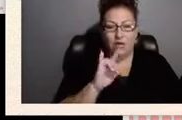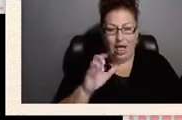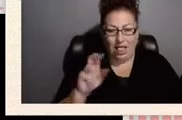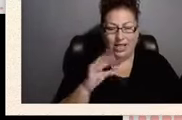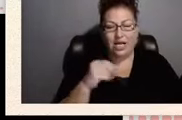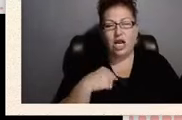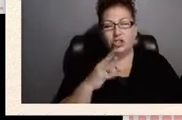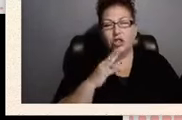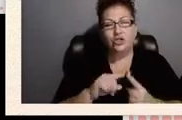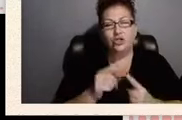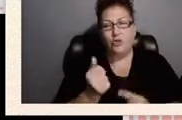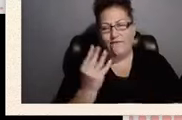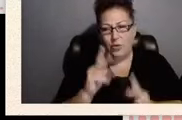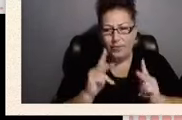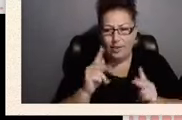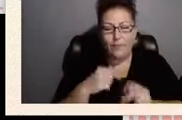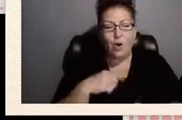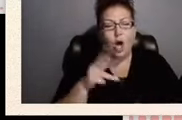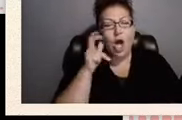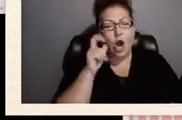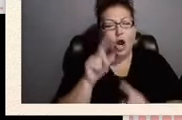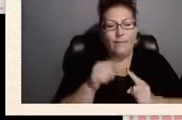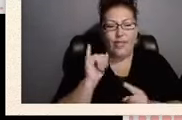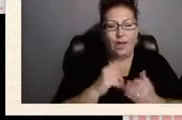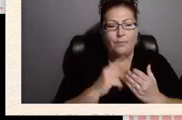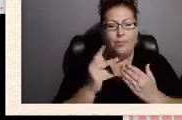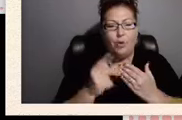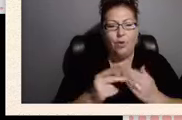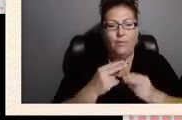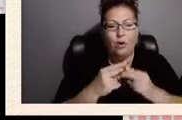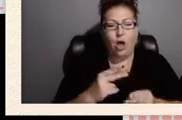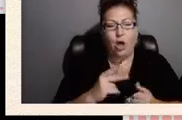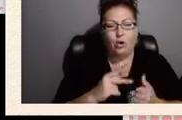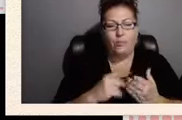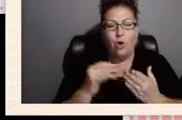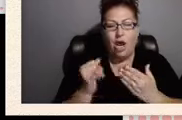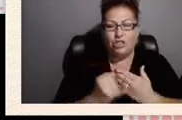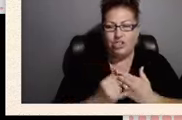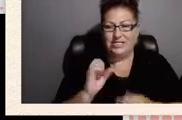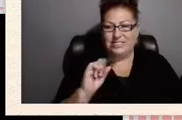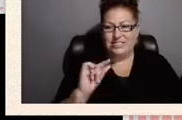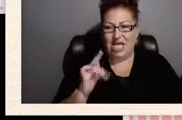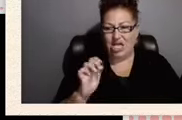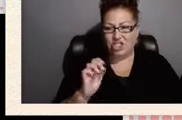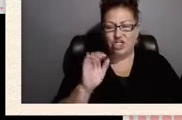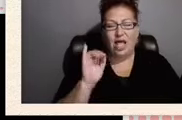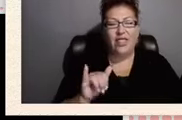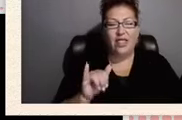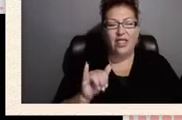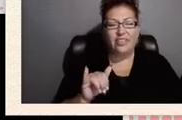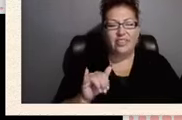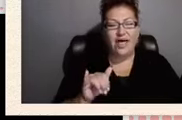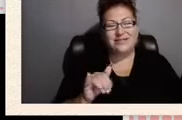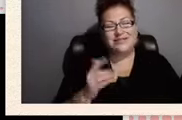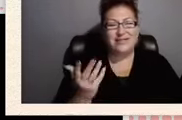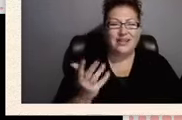people and I heard about this program called Project Stage, which is it's like a inclusive